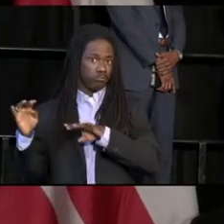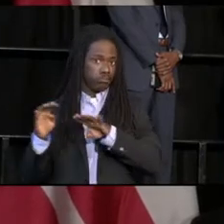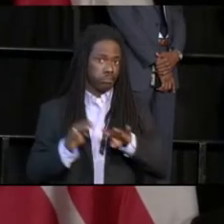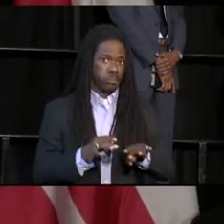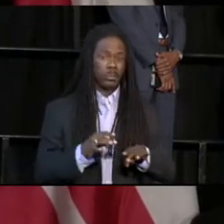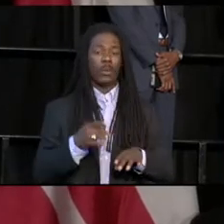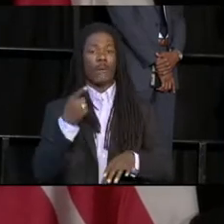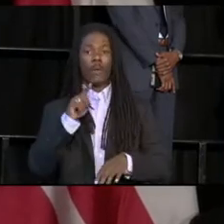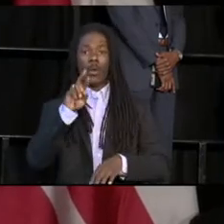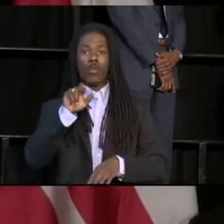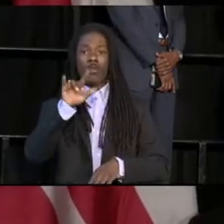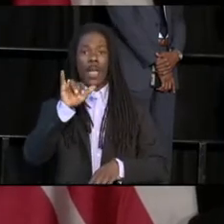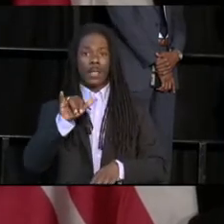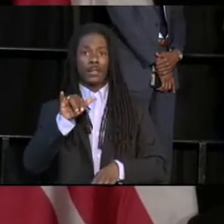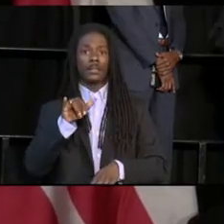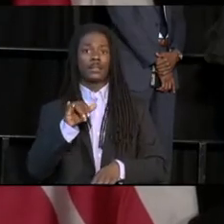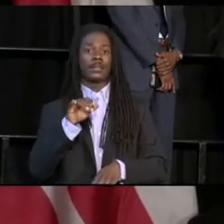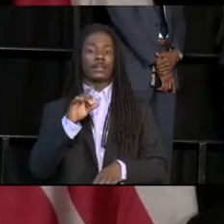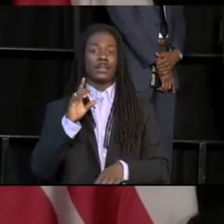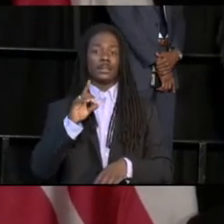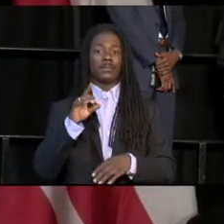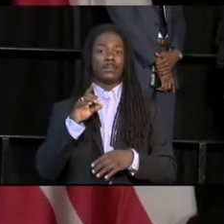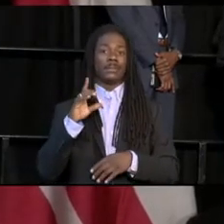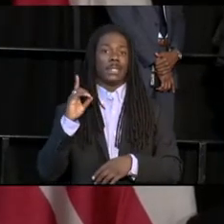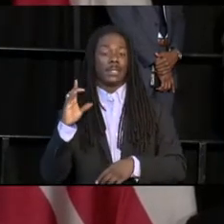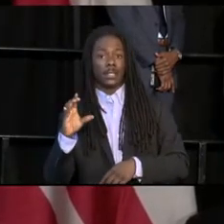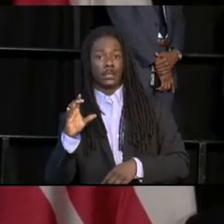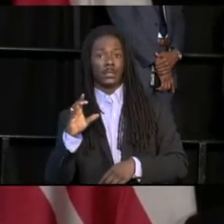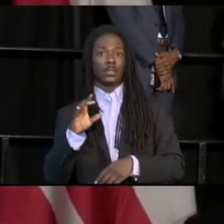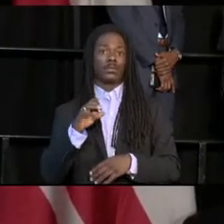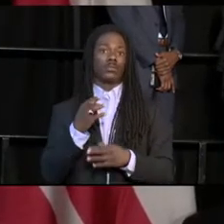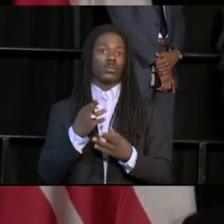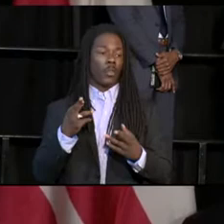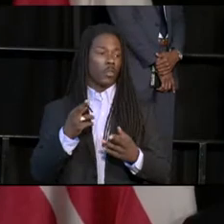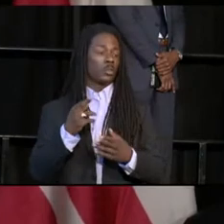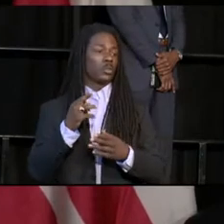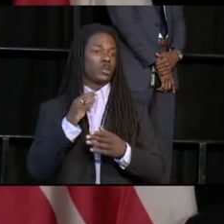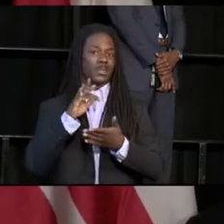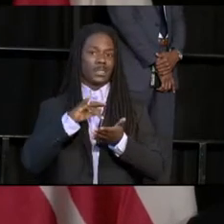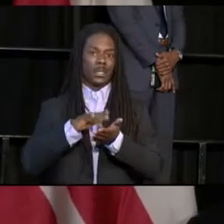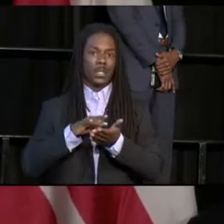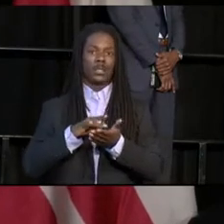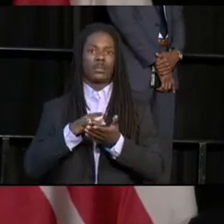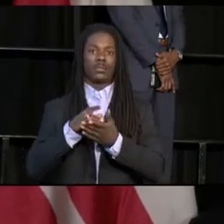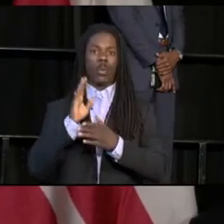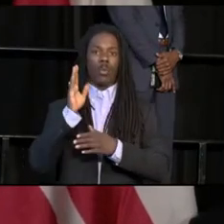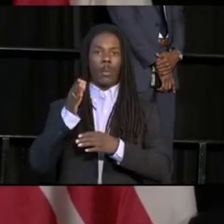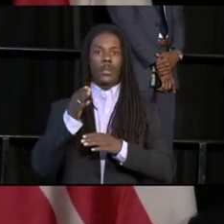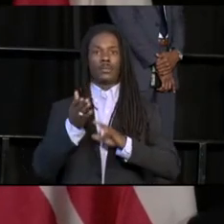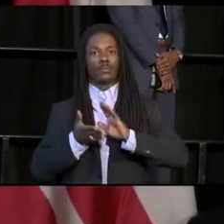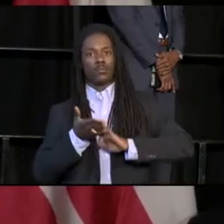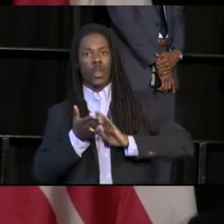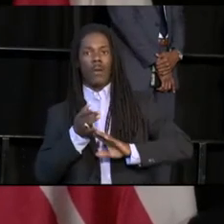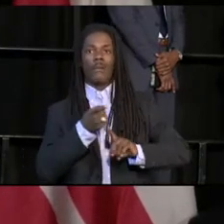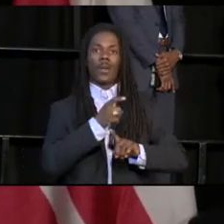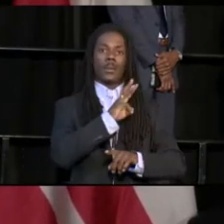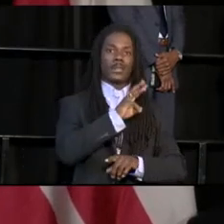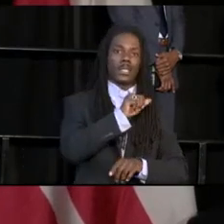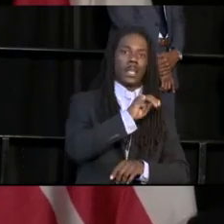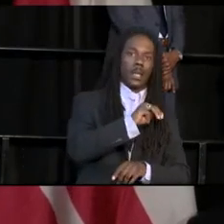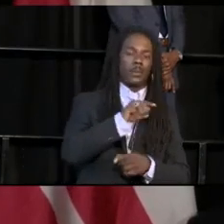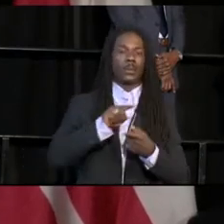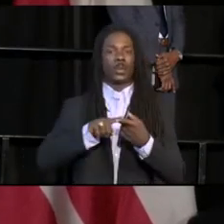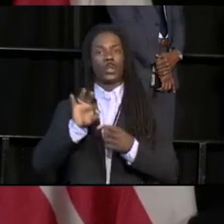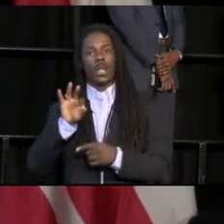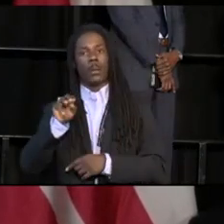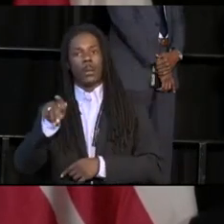the District's Emergency Operations Center, including the District's Joint Information Center, will be activated from 6 a.m. to 9